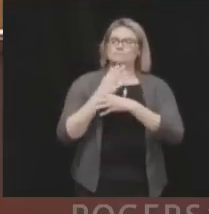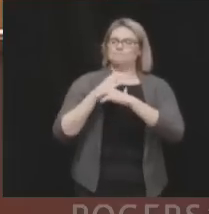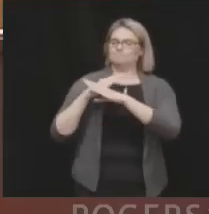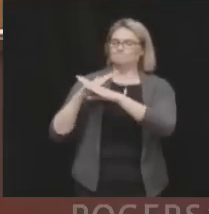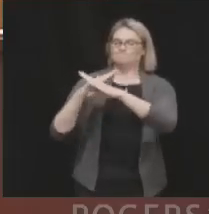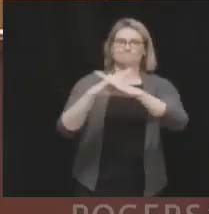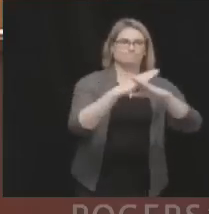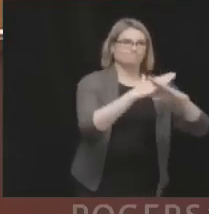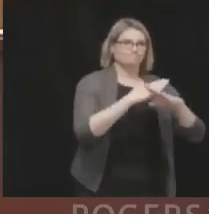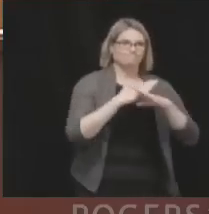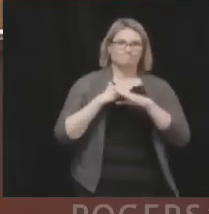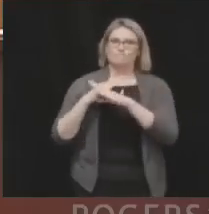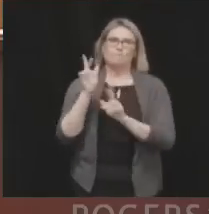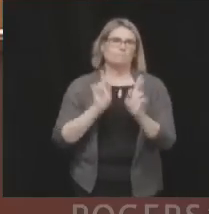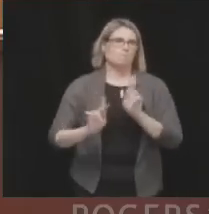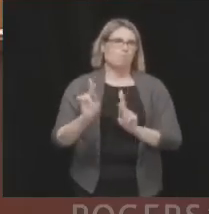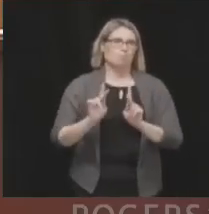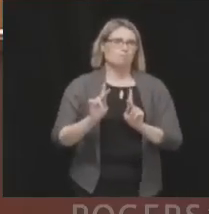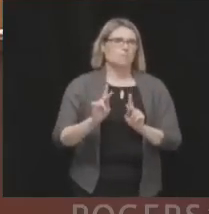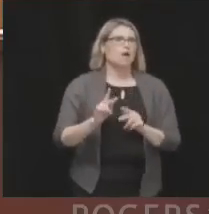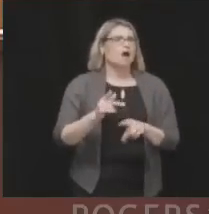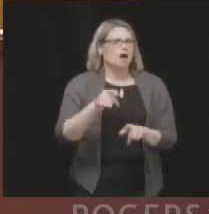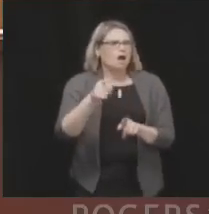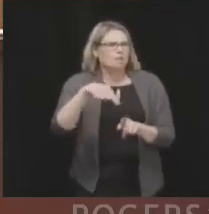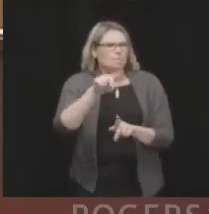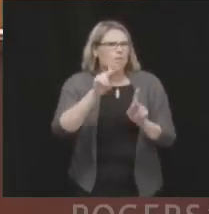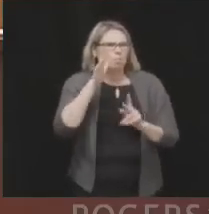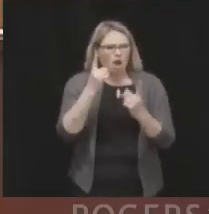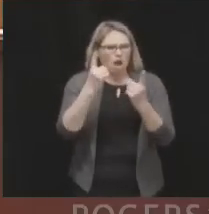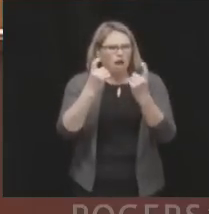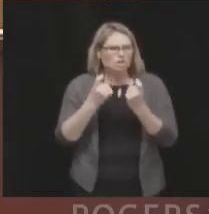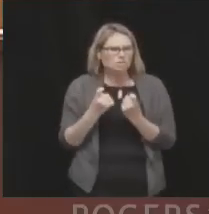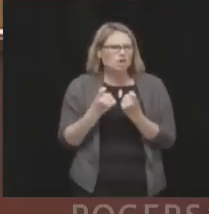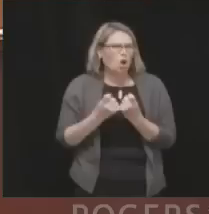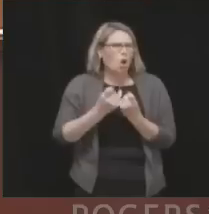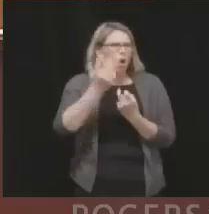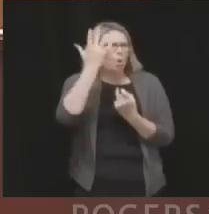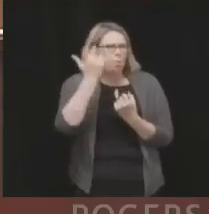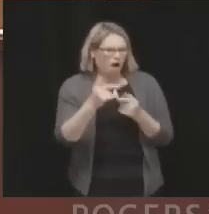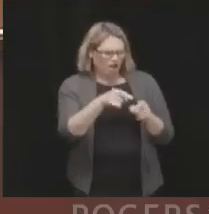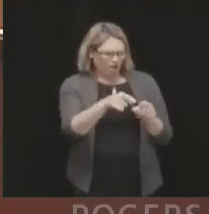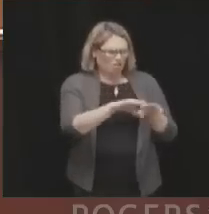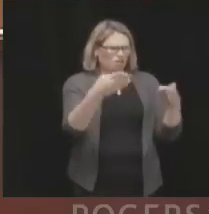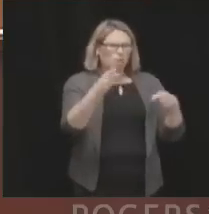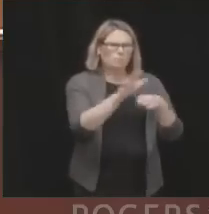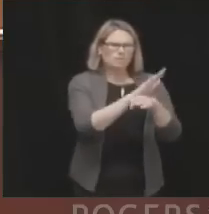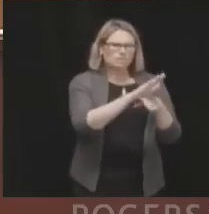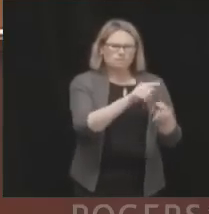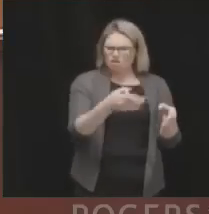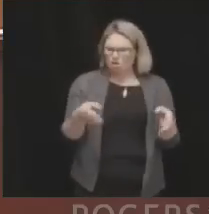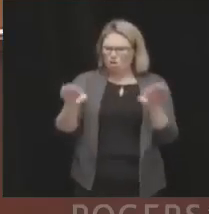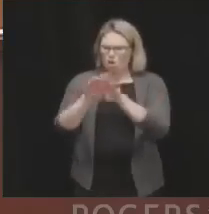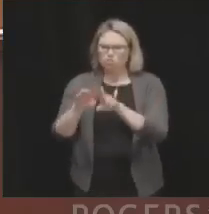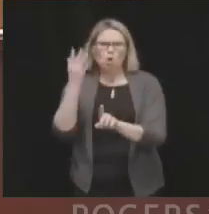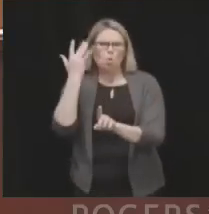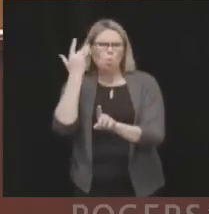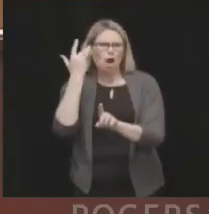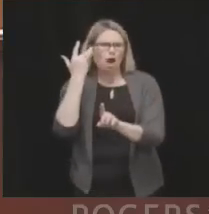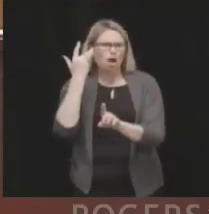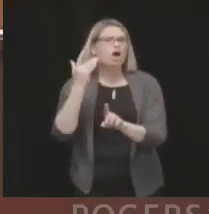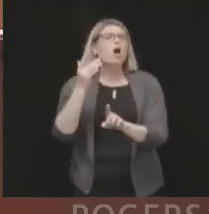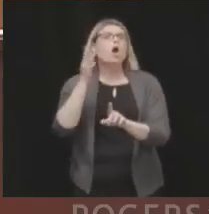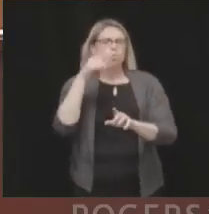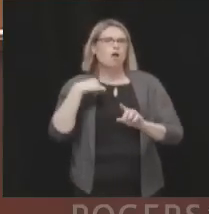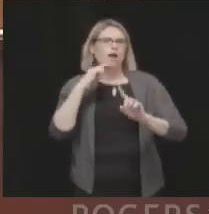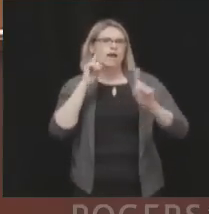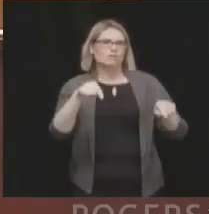you. It depends on your organization. It depends on your ability to follow the rules of public health. It's